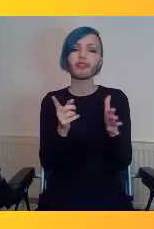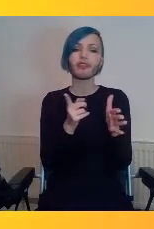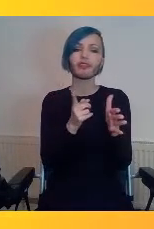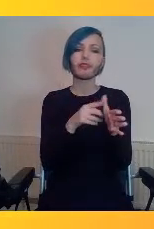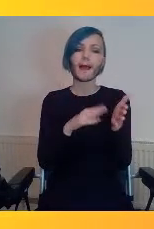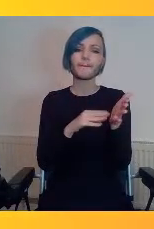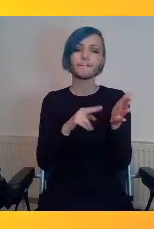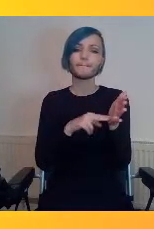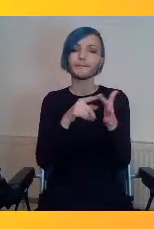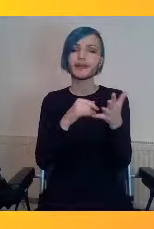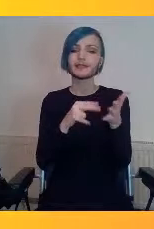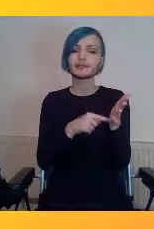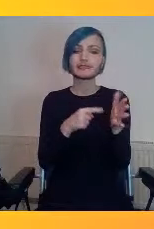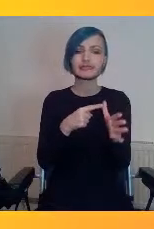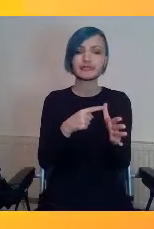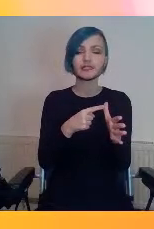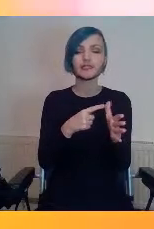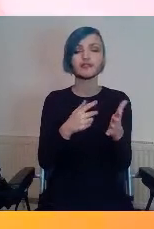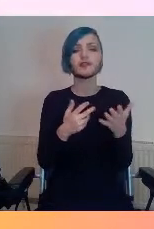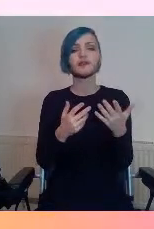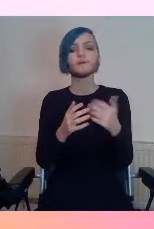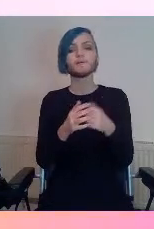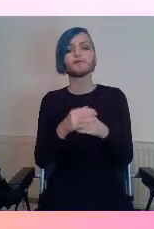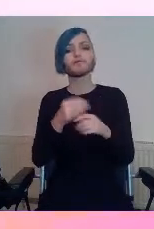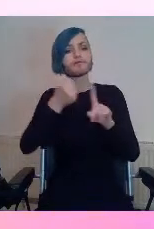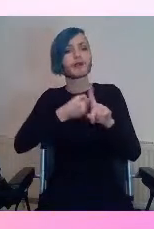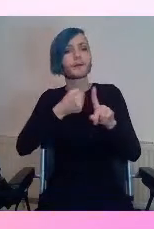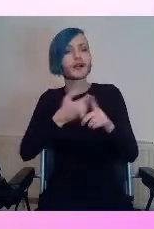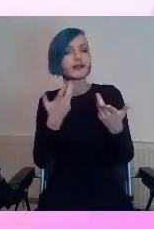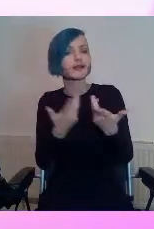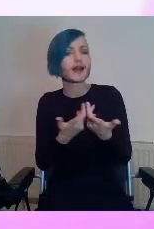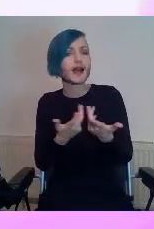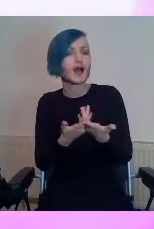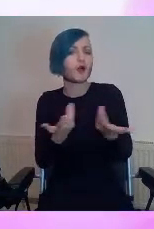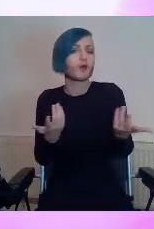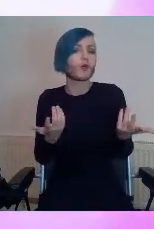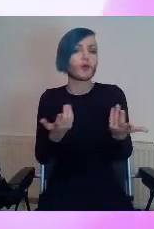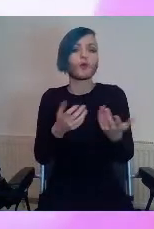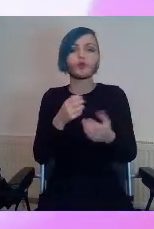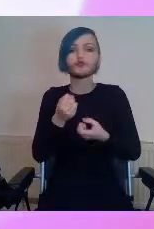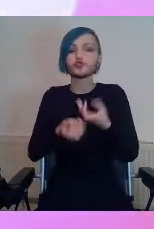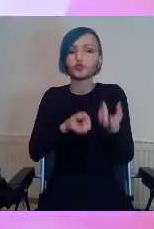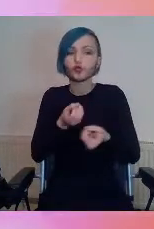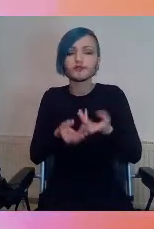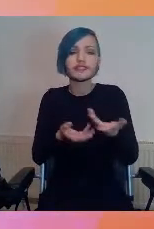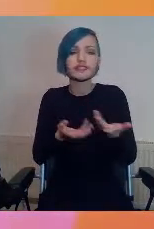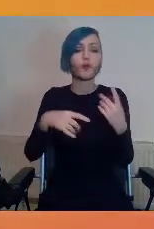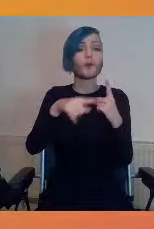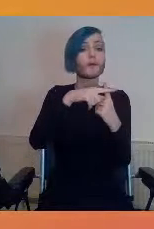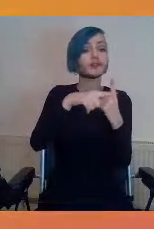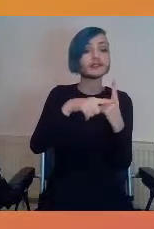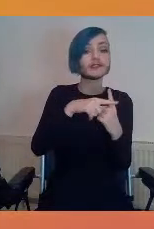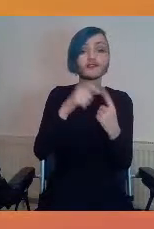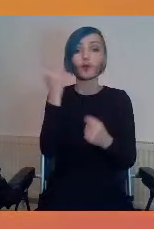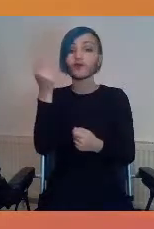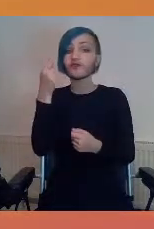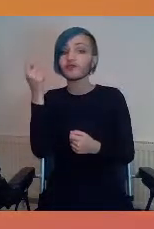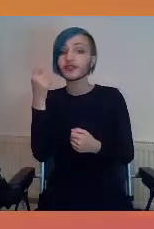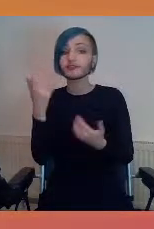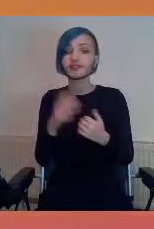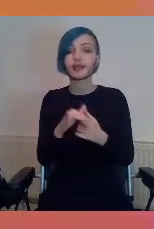defenders? How have you been campaigning? Tell us some of the struggles, the stories and the victories. Maybe we go back to Auntie